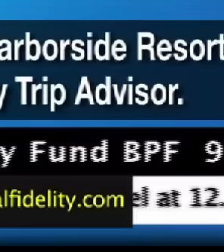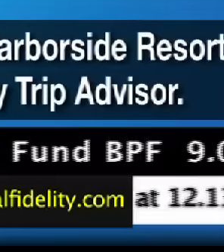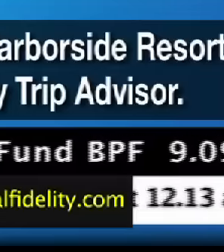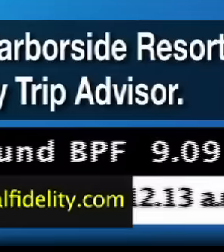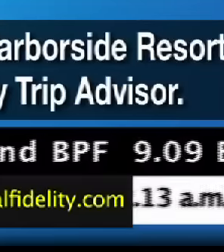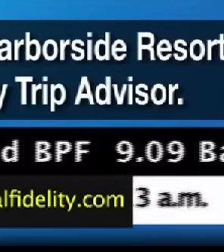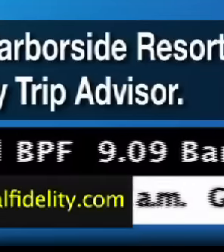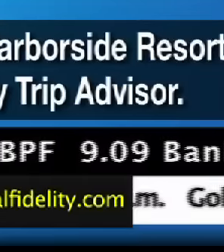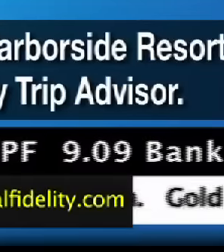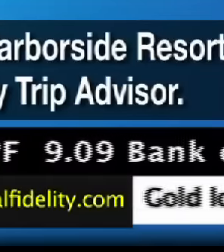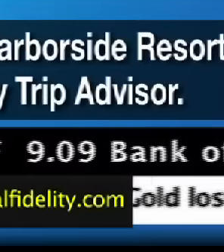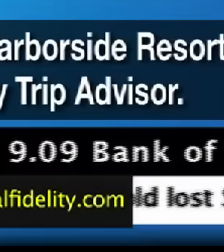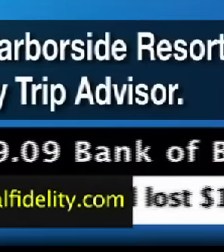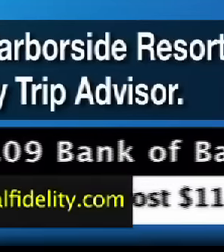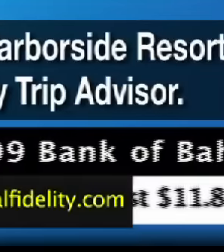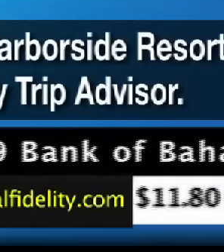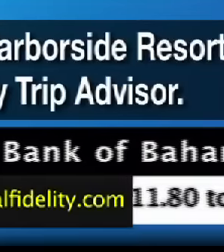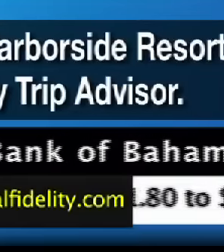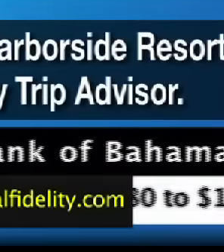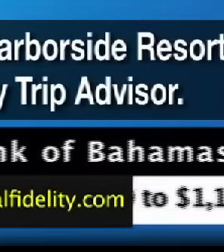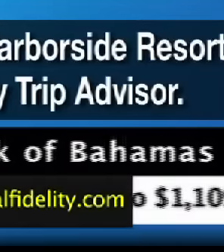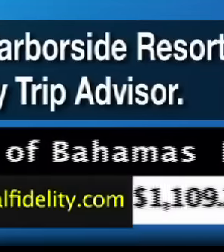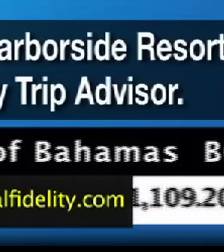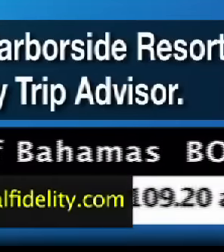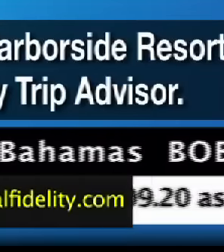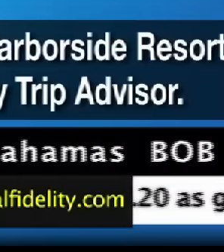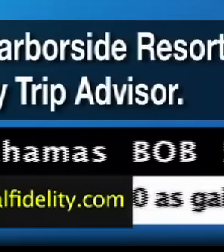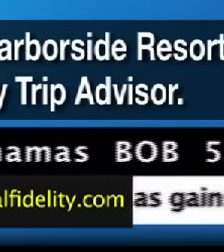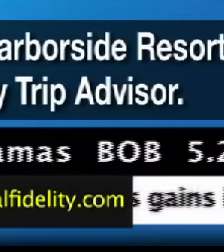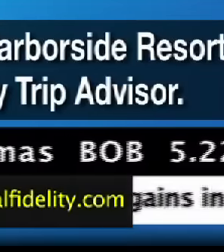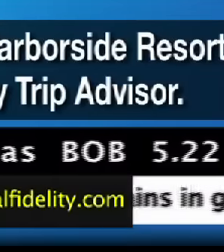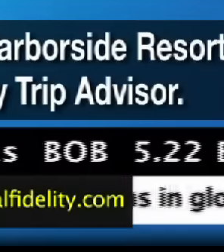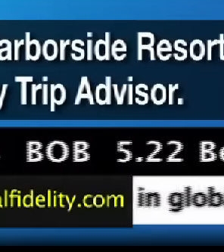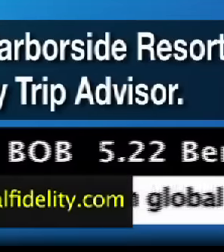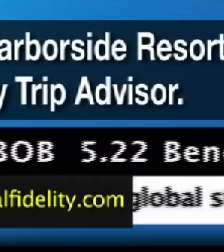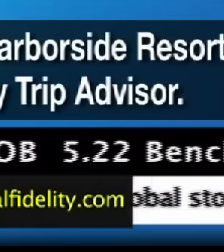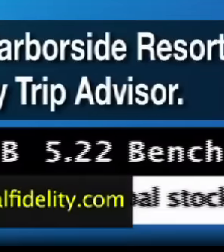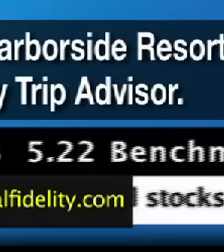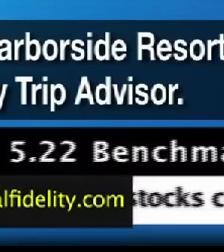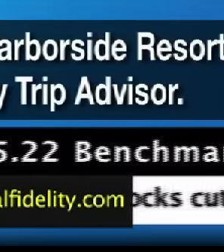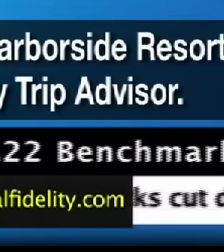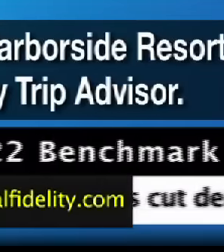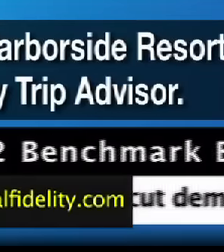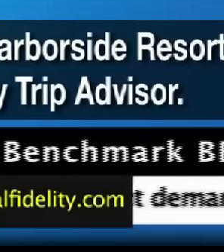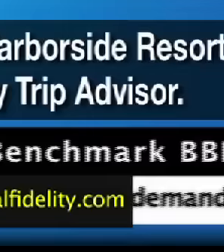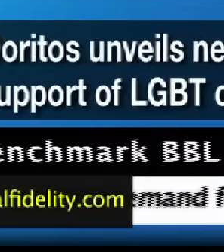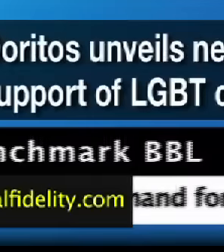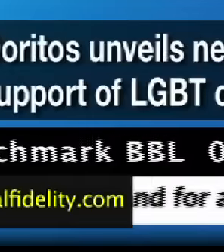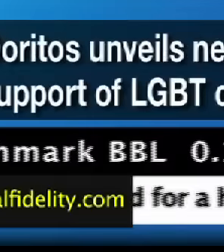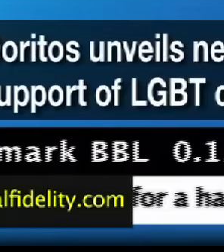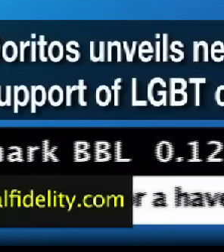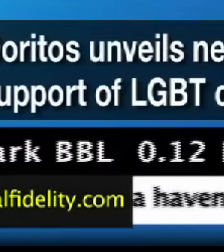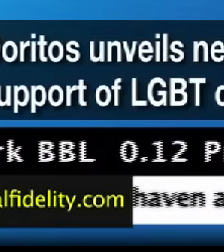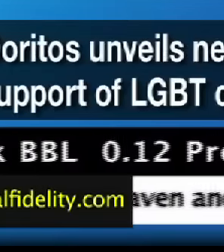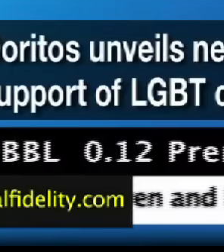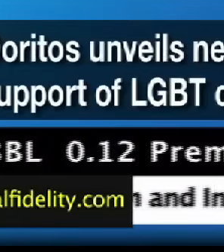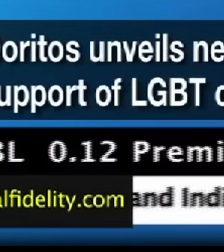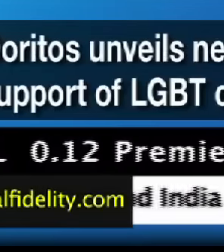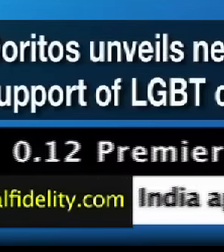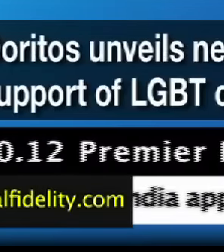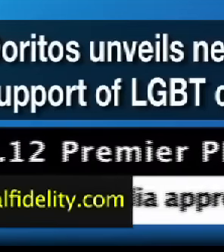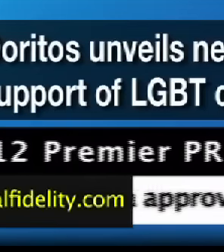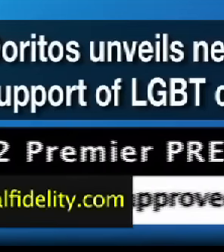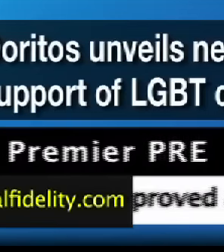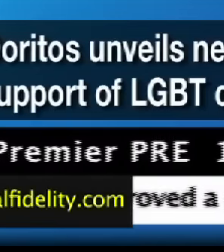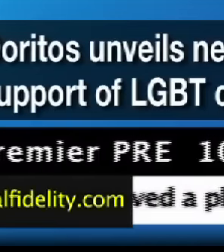least 75% recommended by family reviewers, receiving a 4+ review rating. And in international